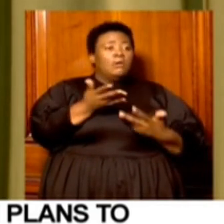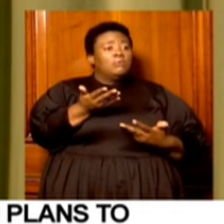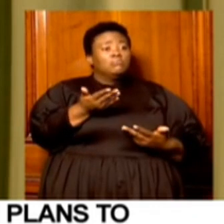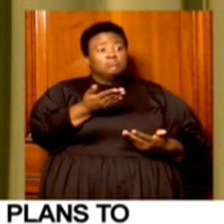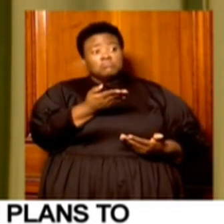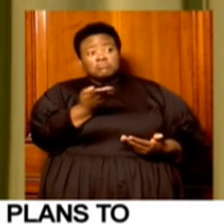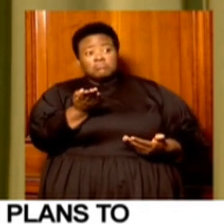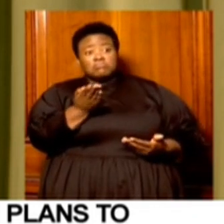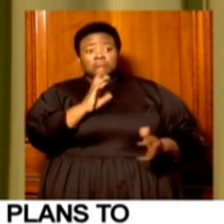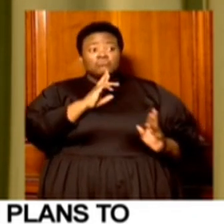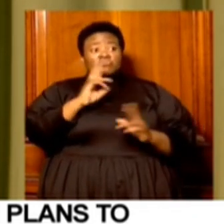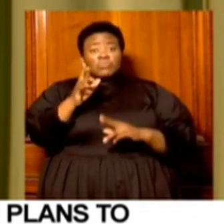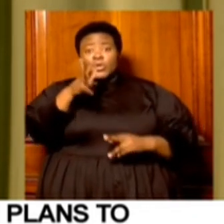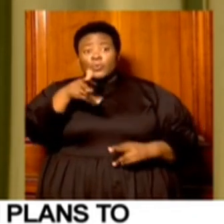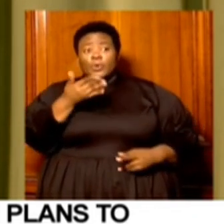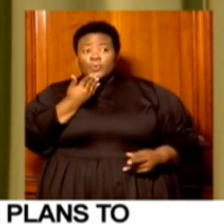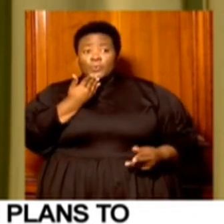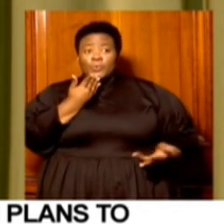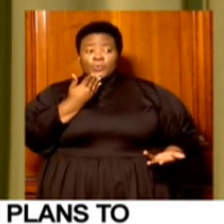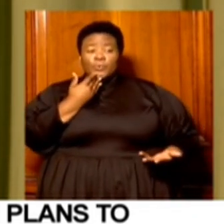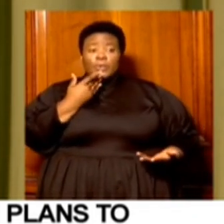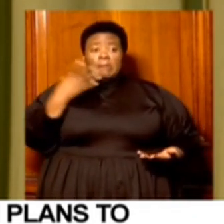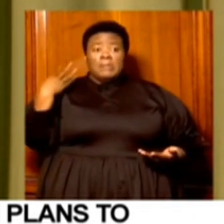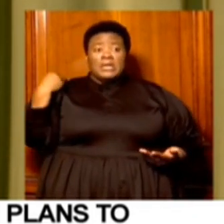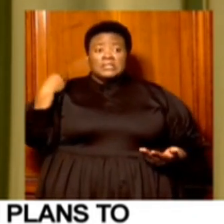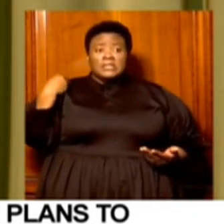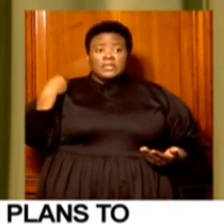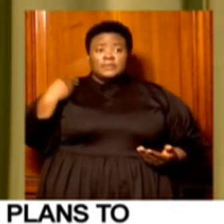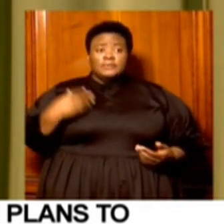Who will respond, Minister?